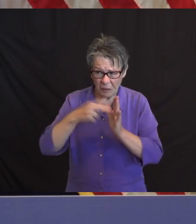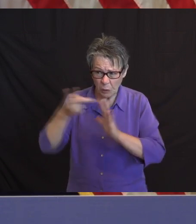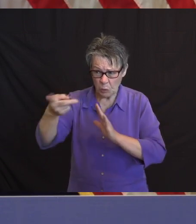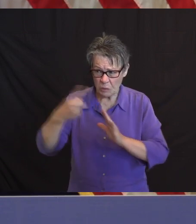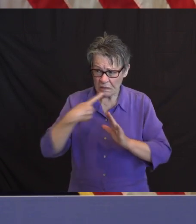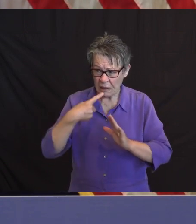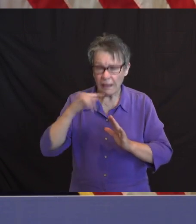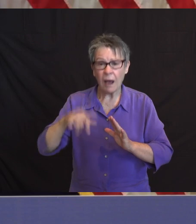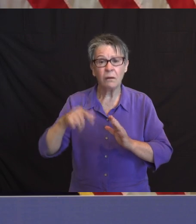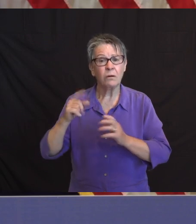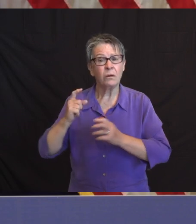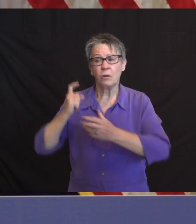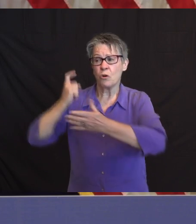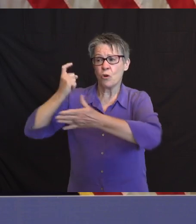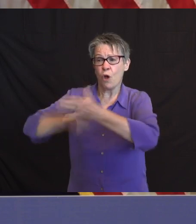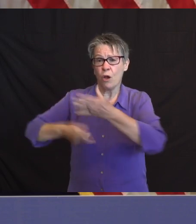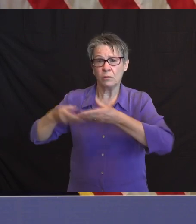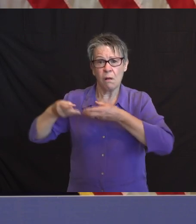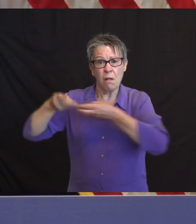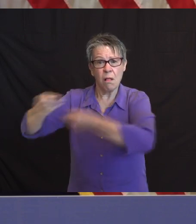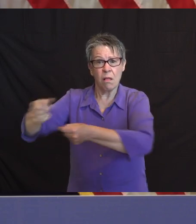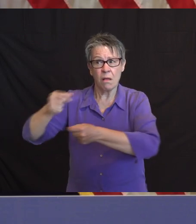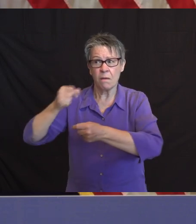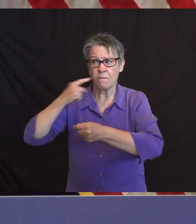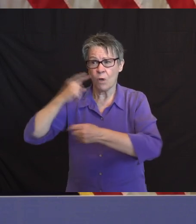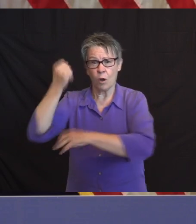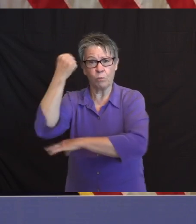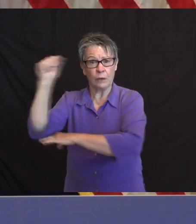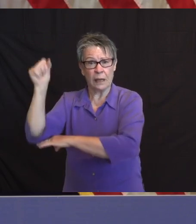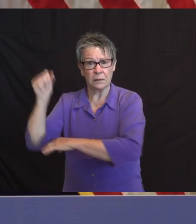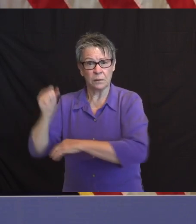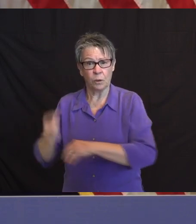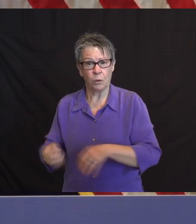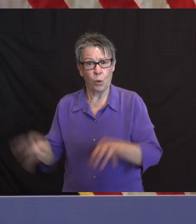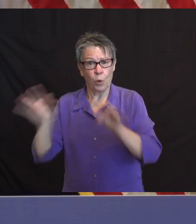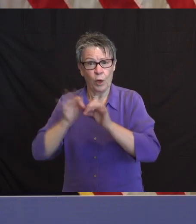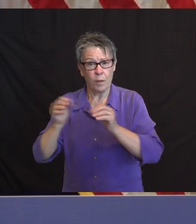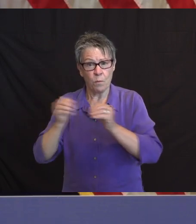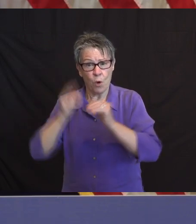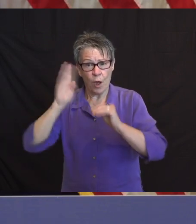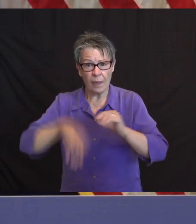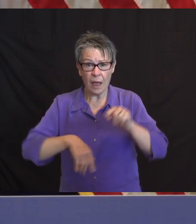thing we've gone through hell, and the last thing we need to do is go through hell again.